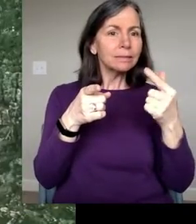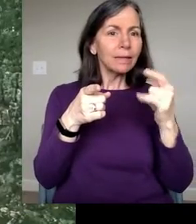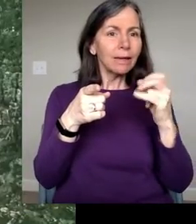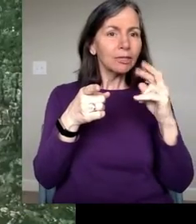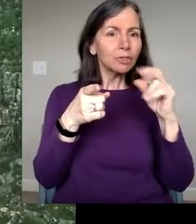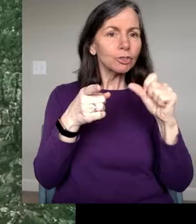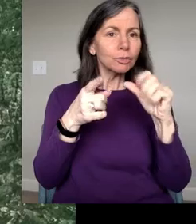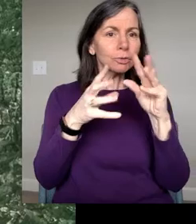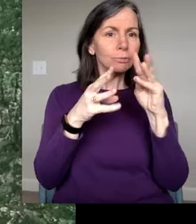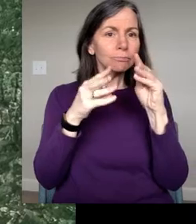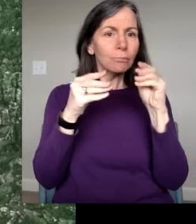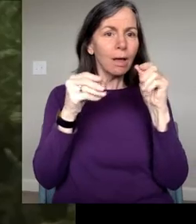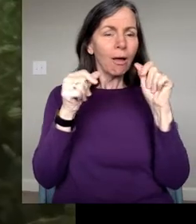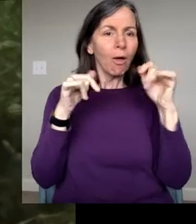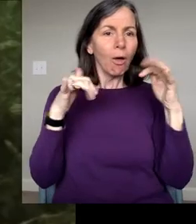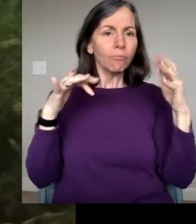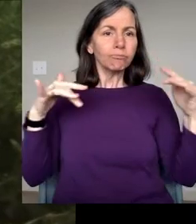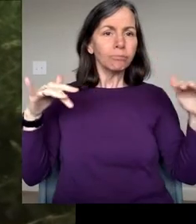10,000 years ago.